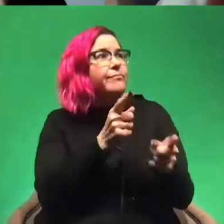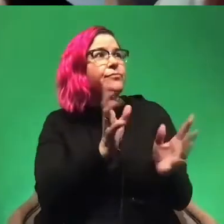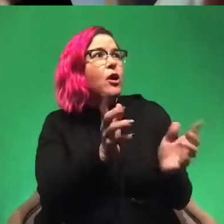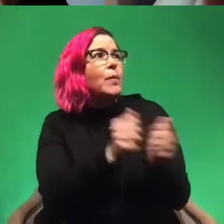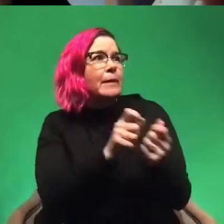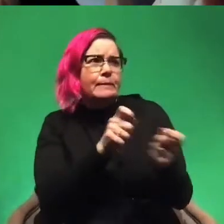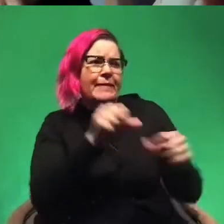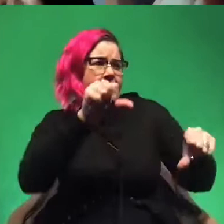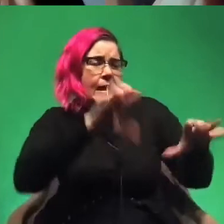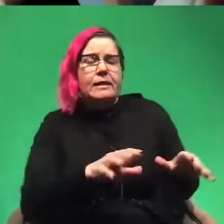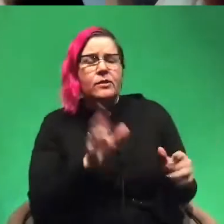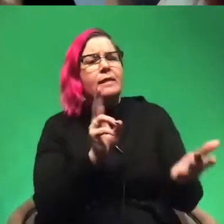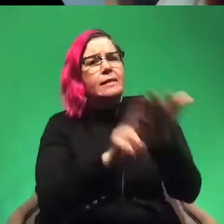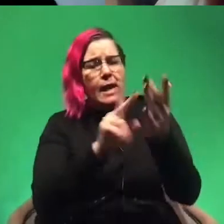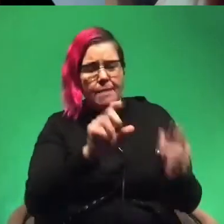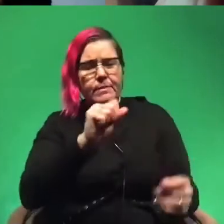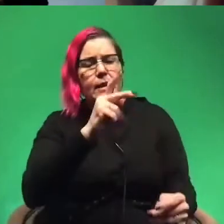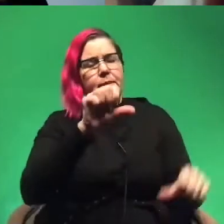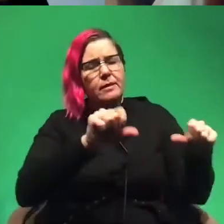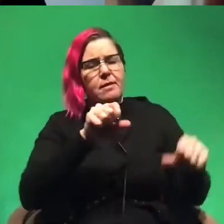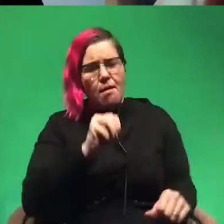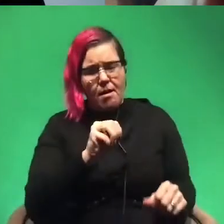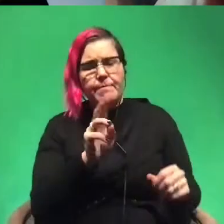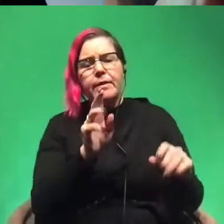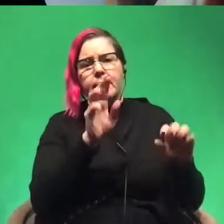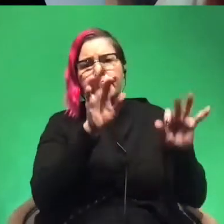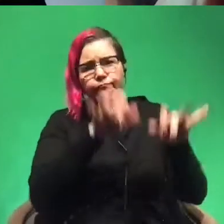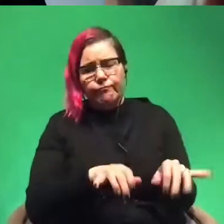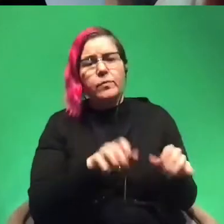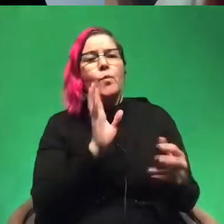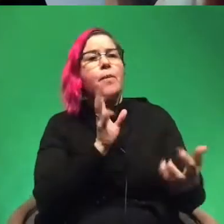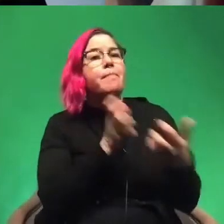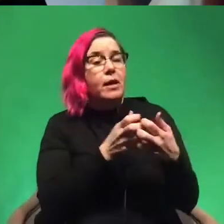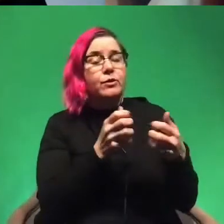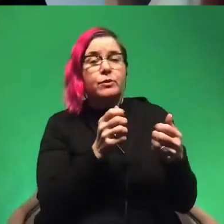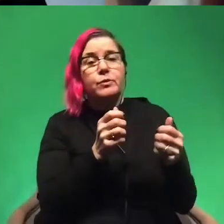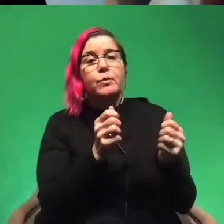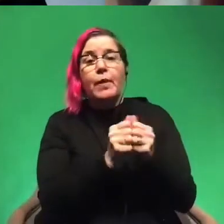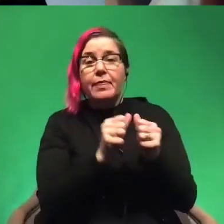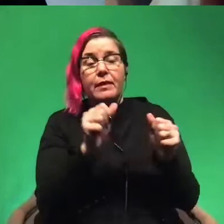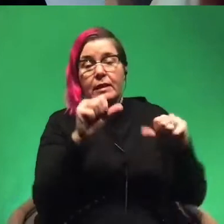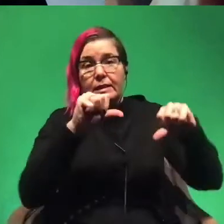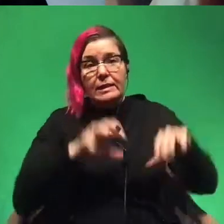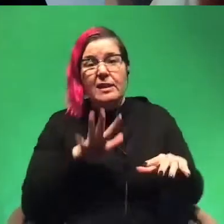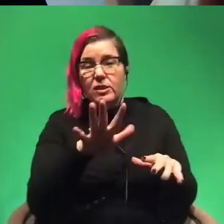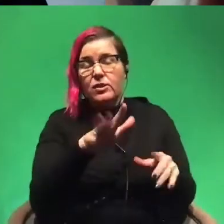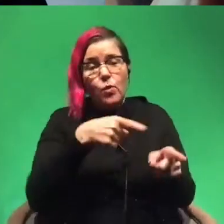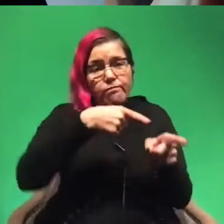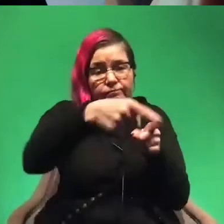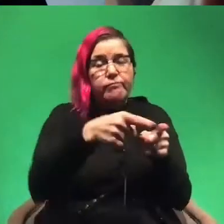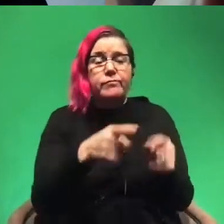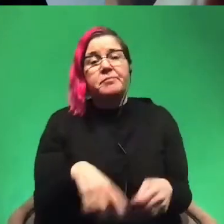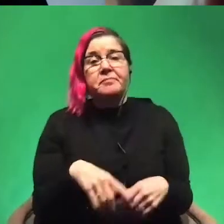of scientist, you can sign up at skypeascientist.com and we'll match you with a scientist in the area of your choosing.